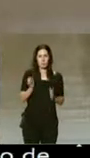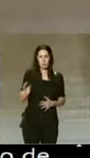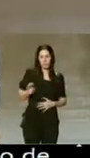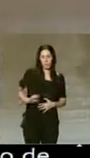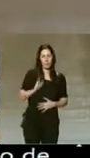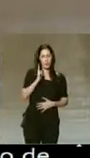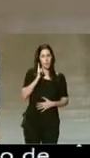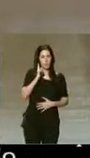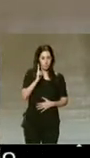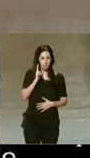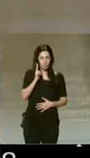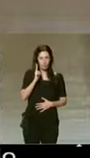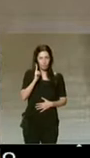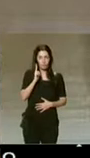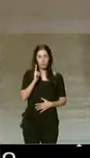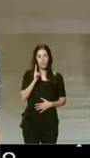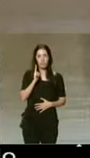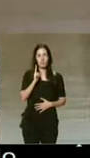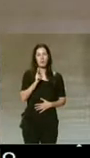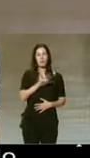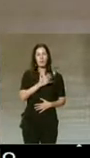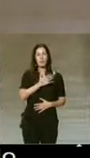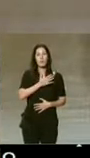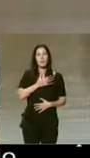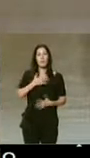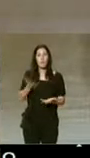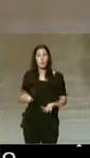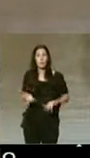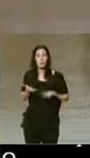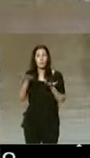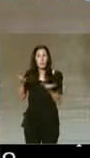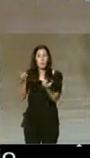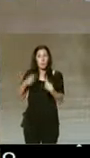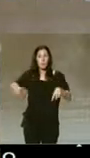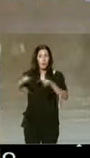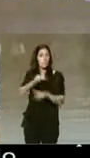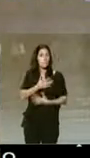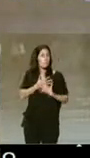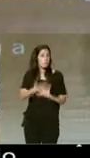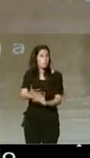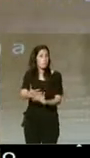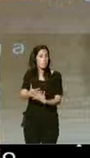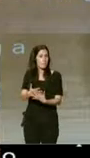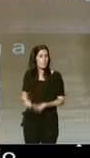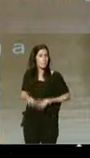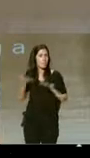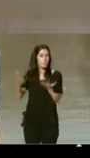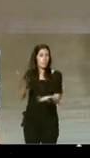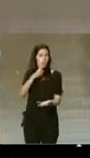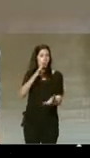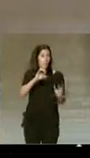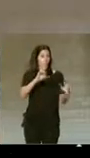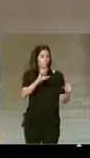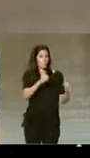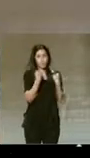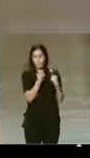and I am fortunately receiving a pension, and I'd like to offer myself